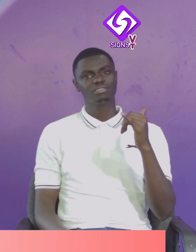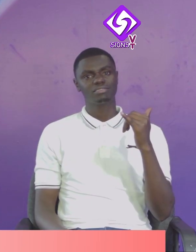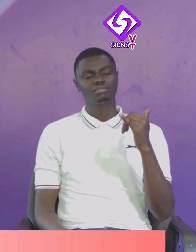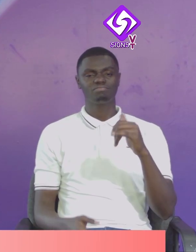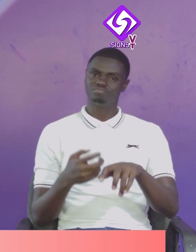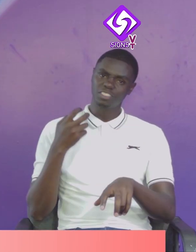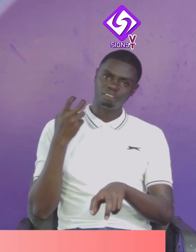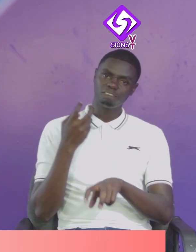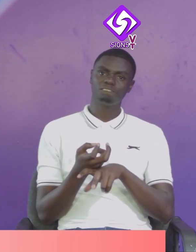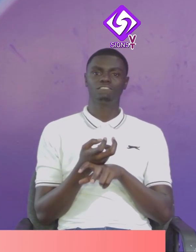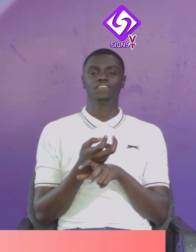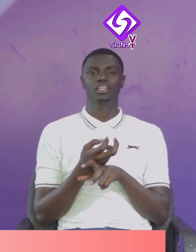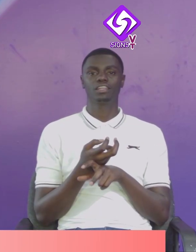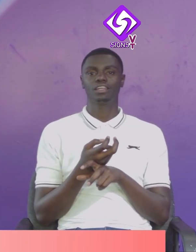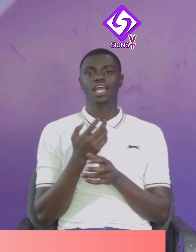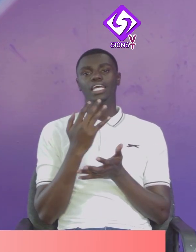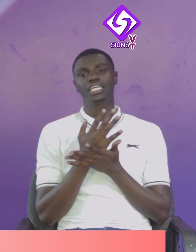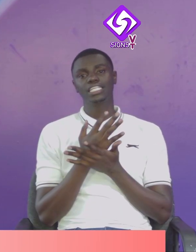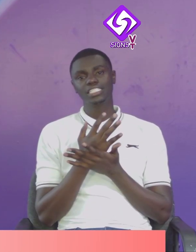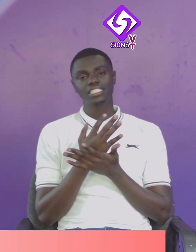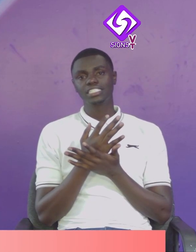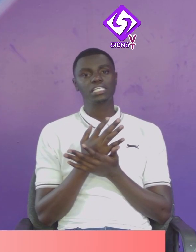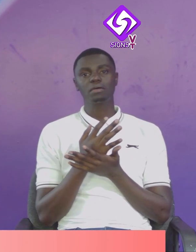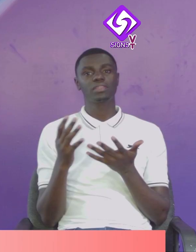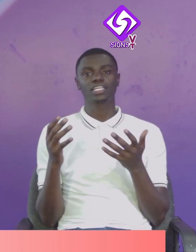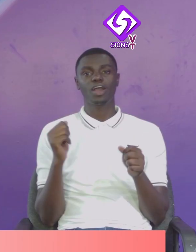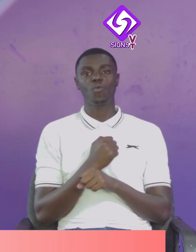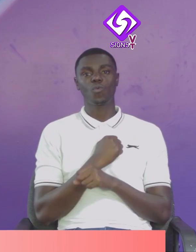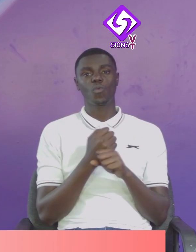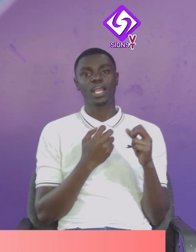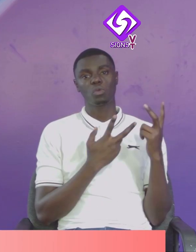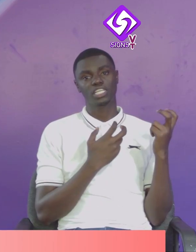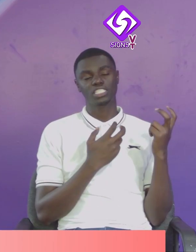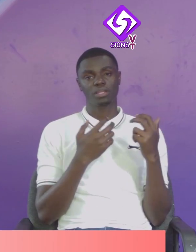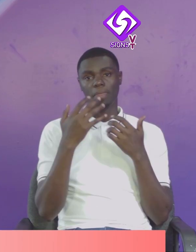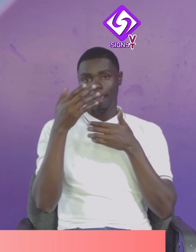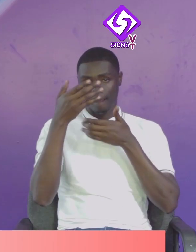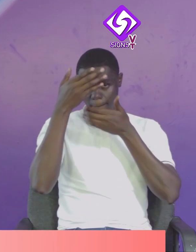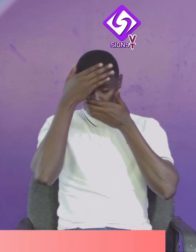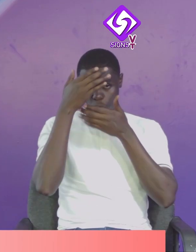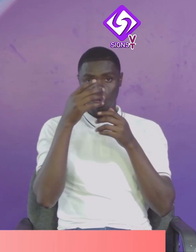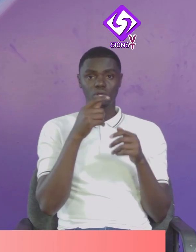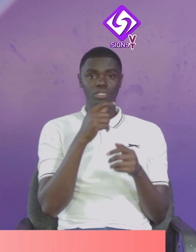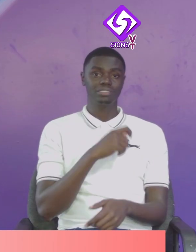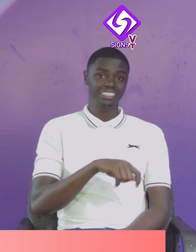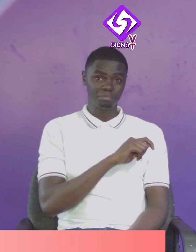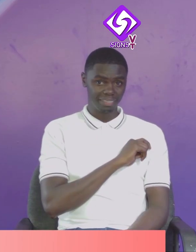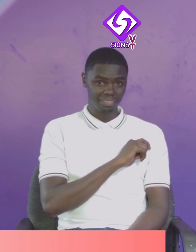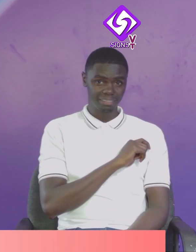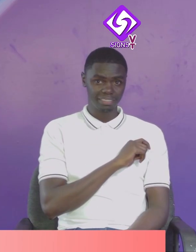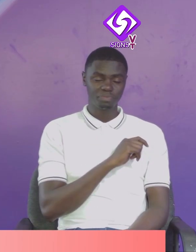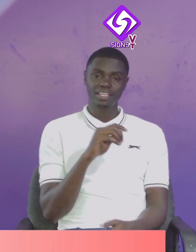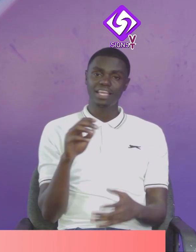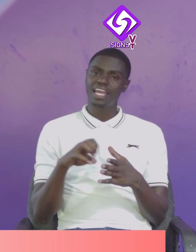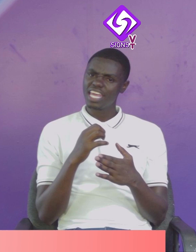hard, difficult. It is something out of this world, I can say, because Morocco, Spain, even if a child